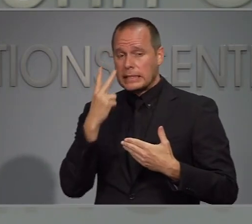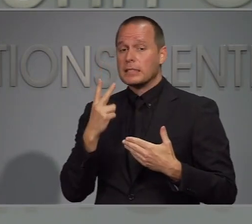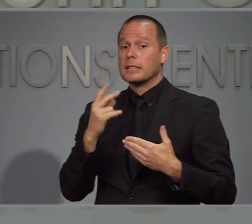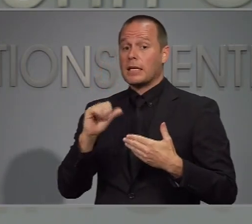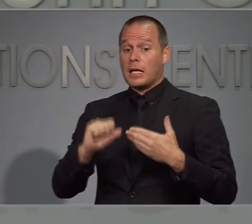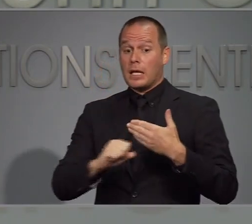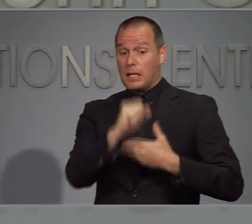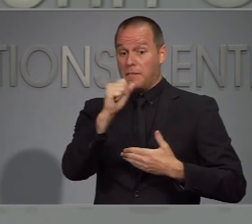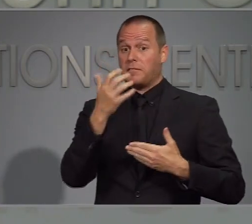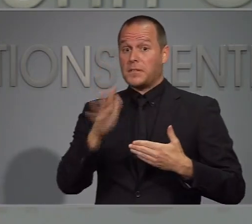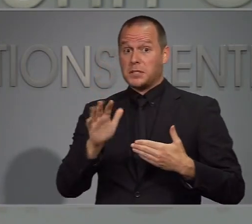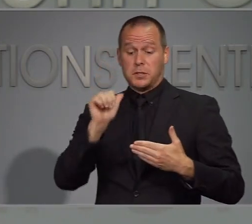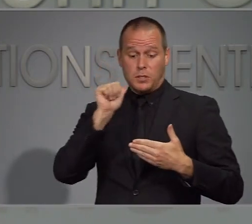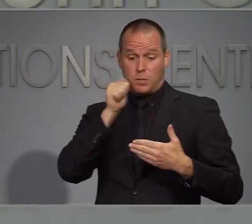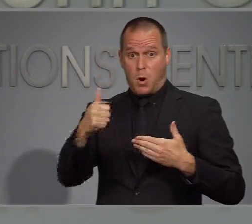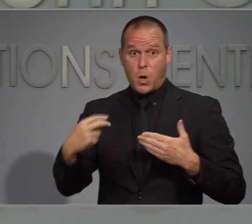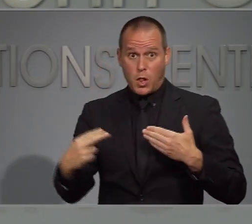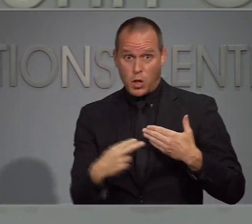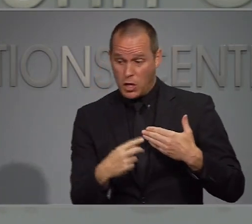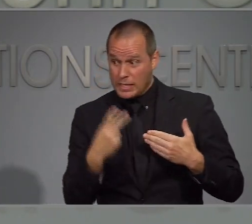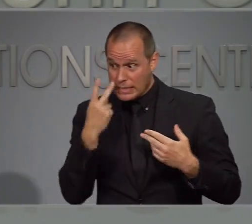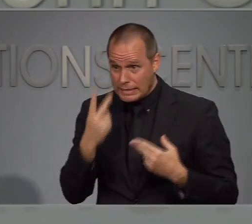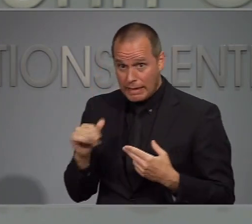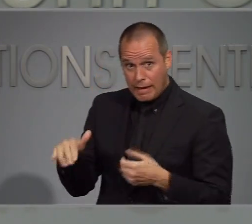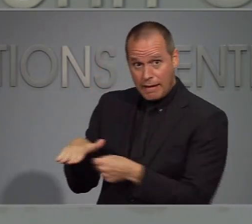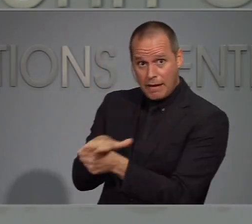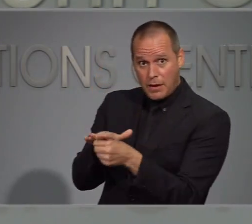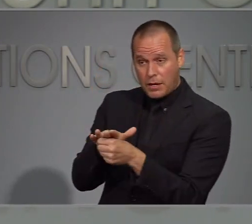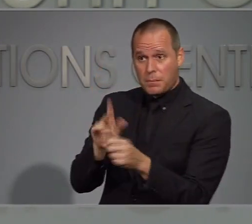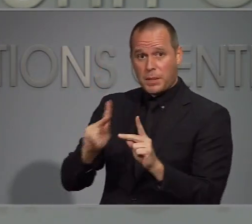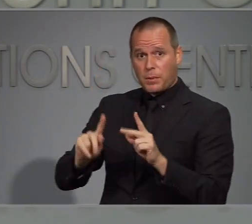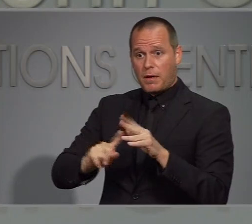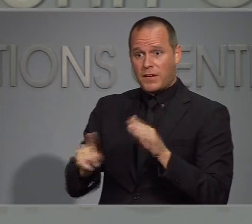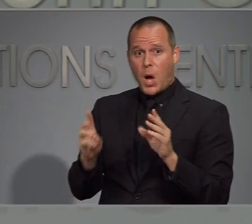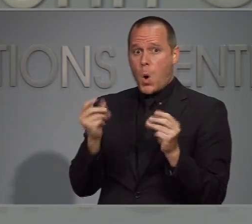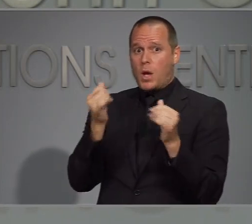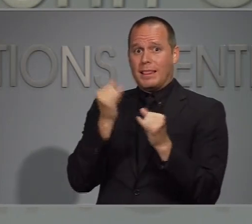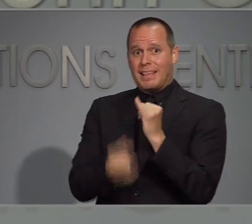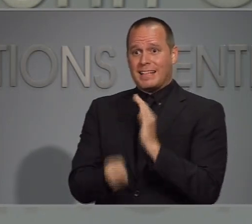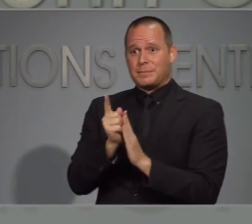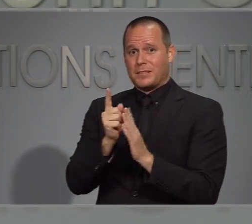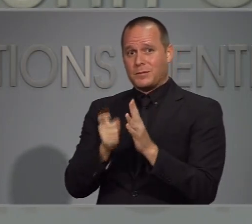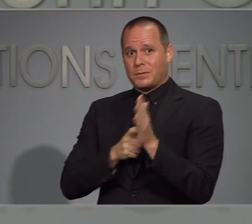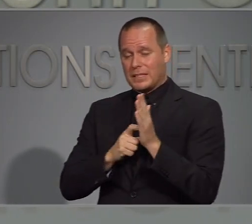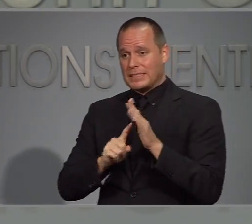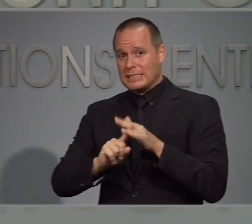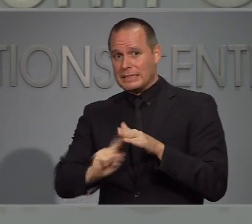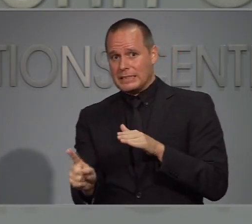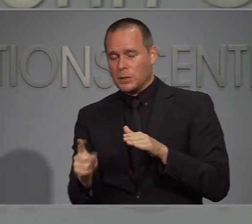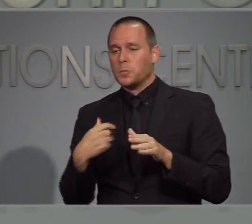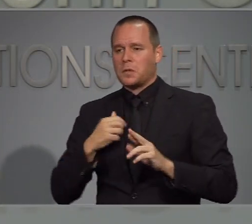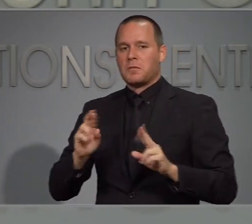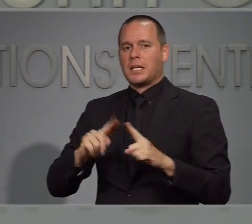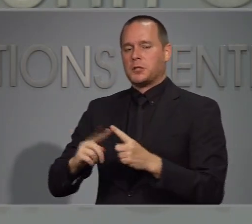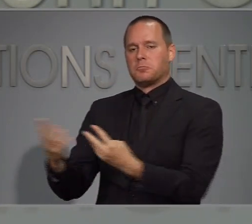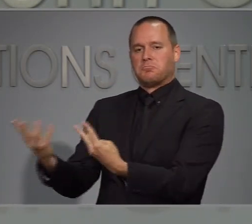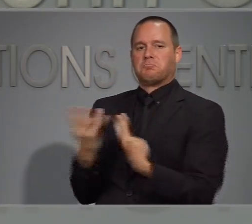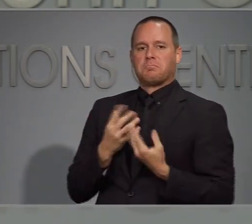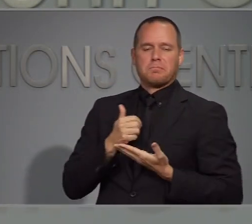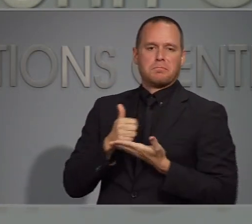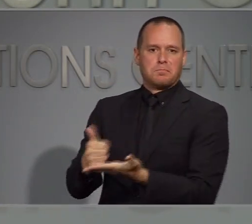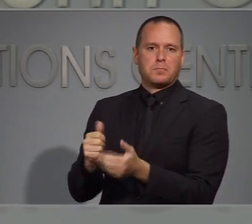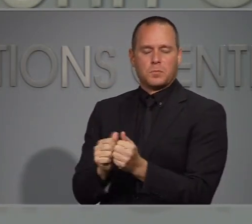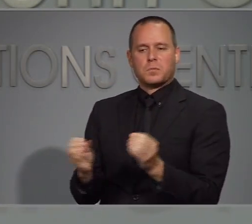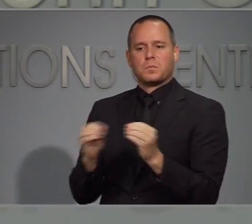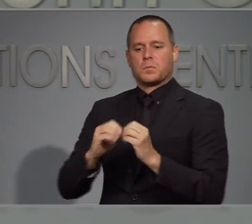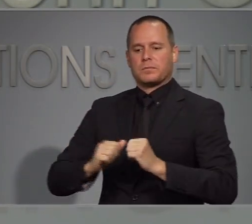we have people that had to evacuate suddenly, I think that we'll be well positioned to help those people out with additional